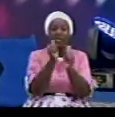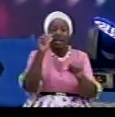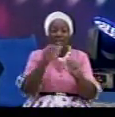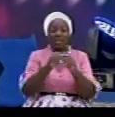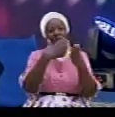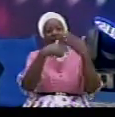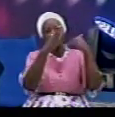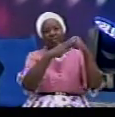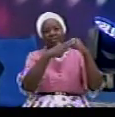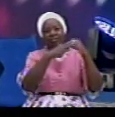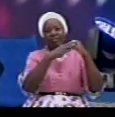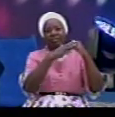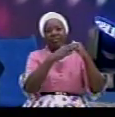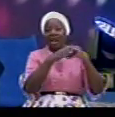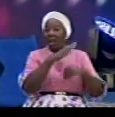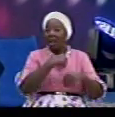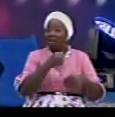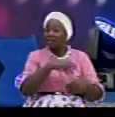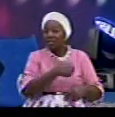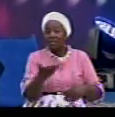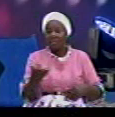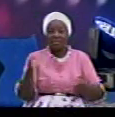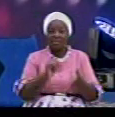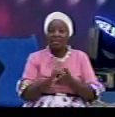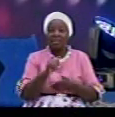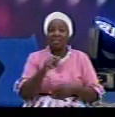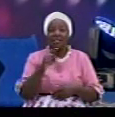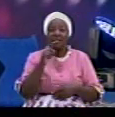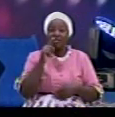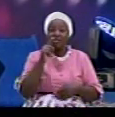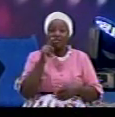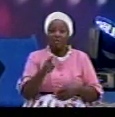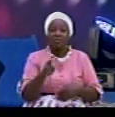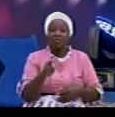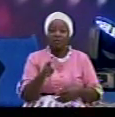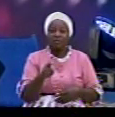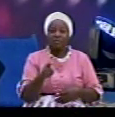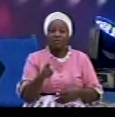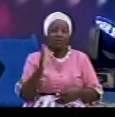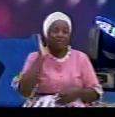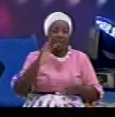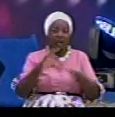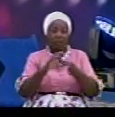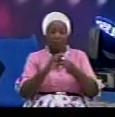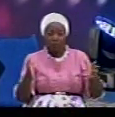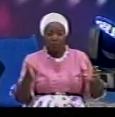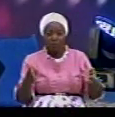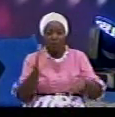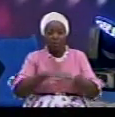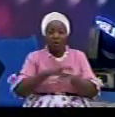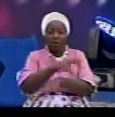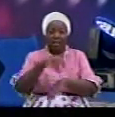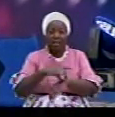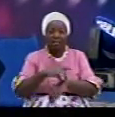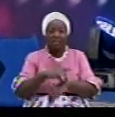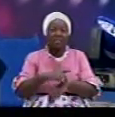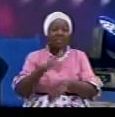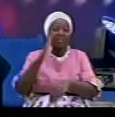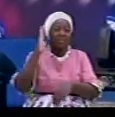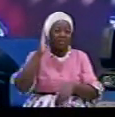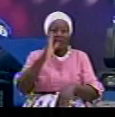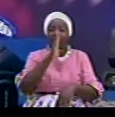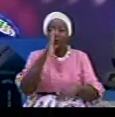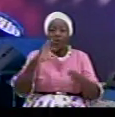heaven. And whatsoever thou shalt loose on earth shall